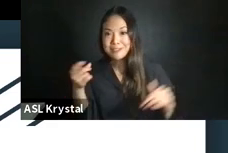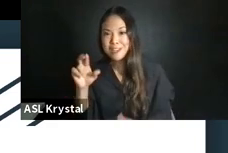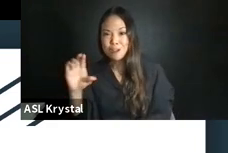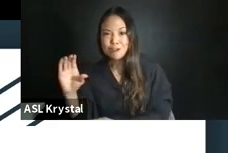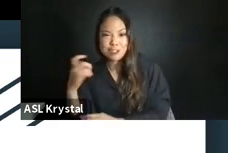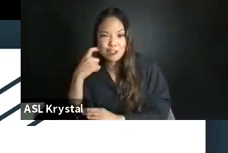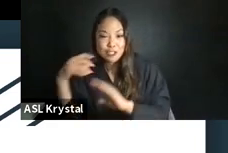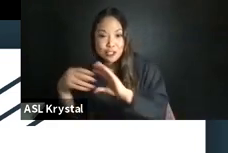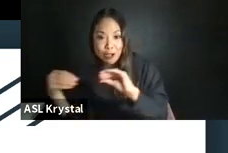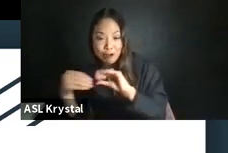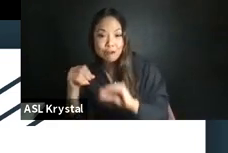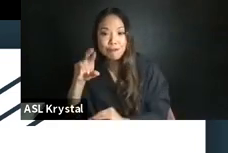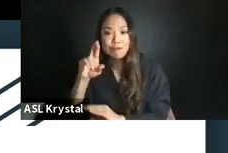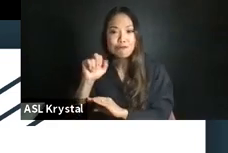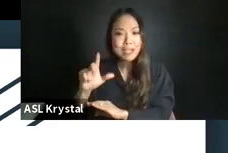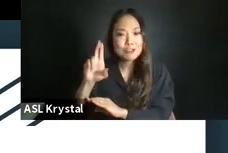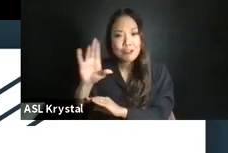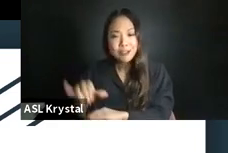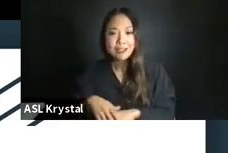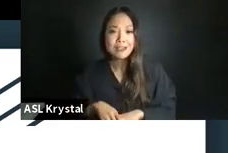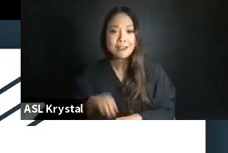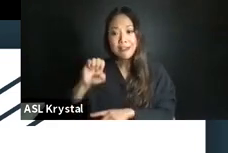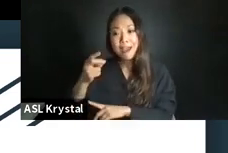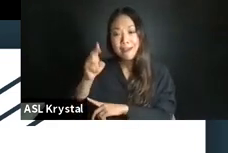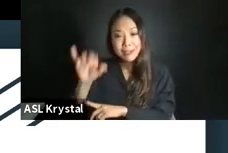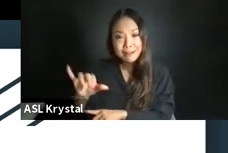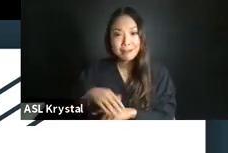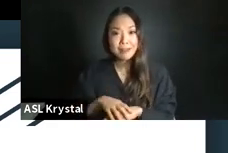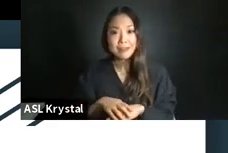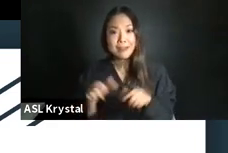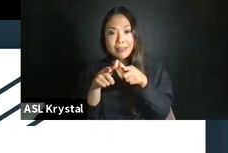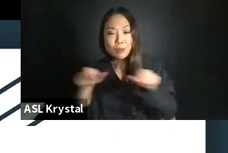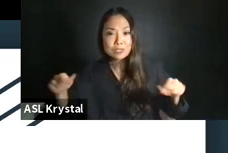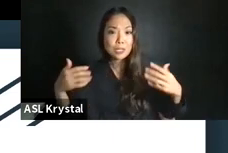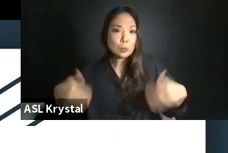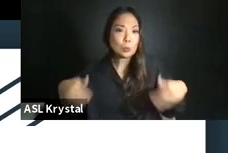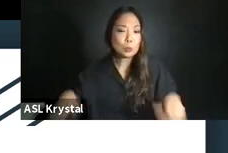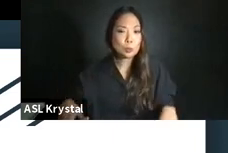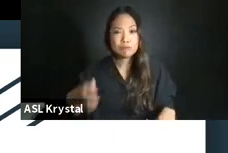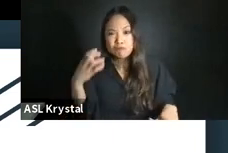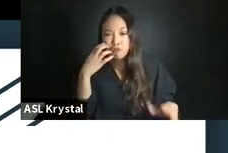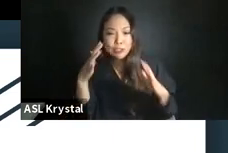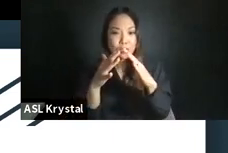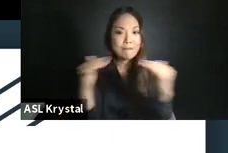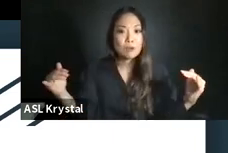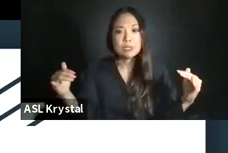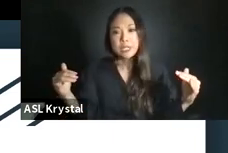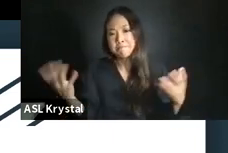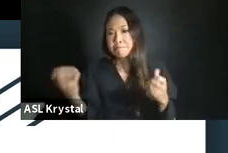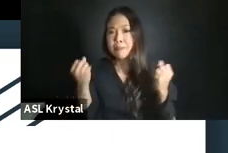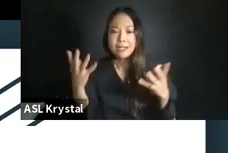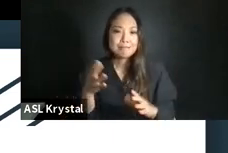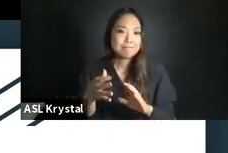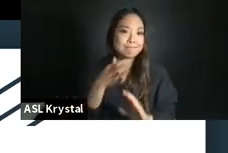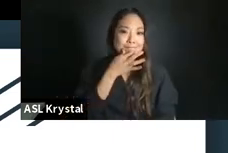both racially ethnically and linguistically uh slate of very talented school leaders uh before i